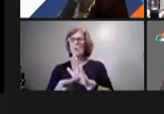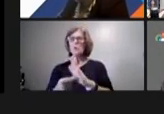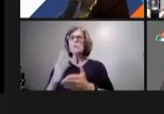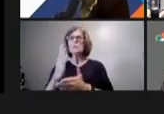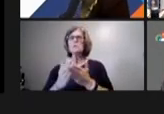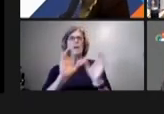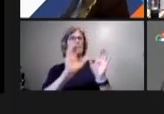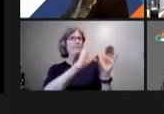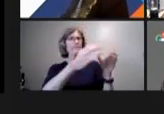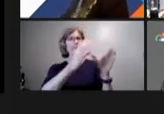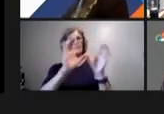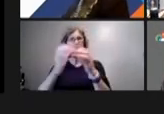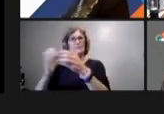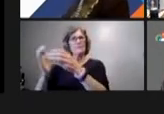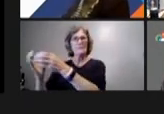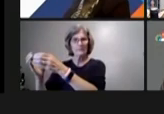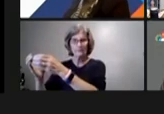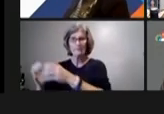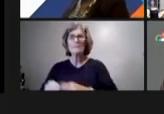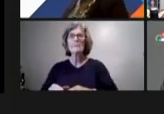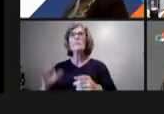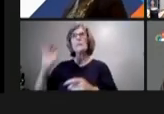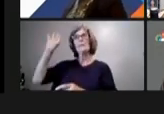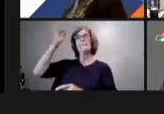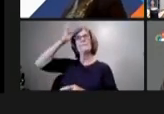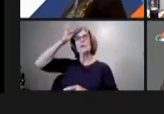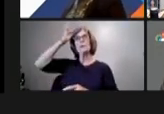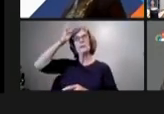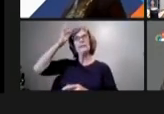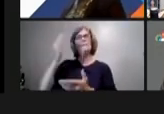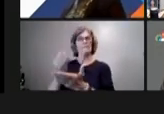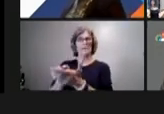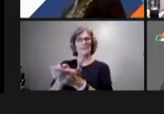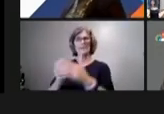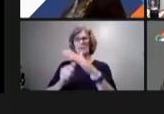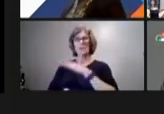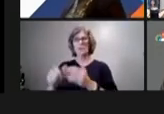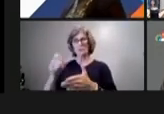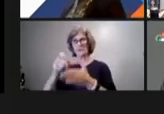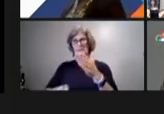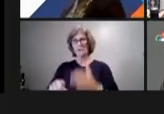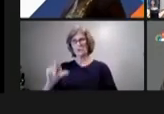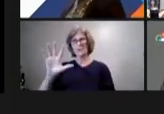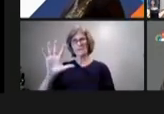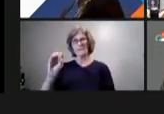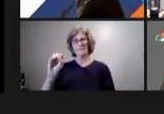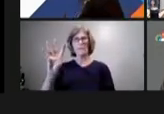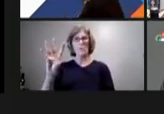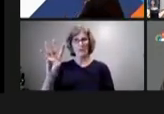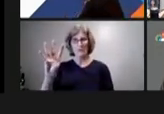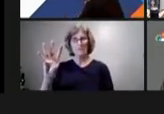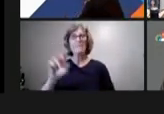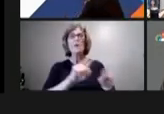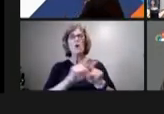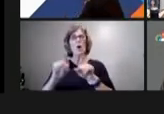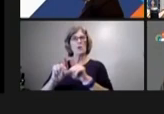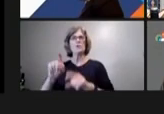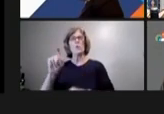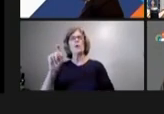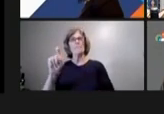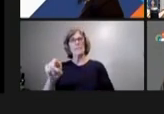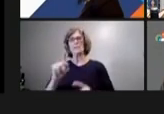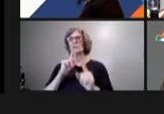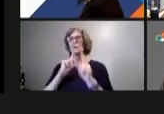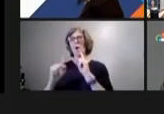is that the federally funded housing under Section 504 also needs to respond to an individual with